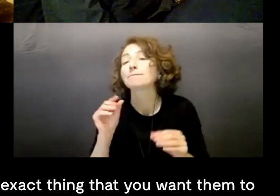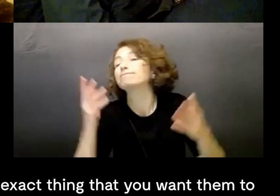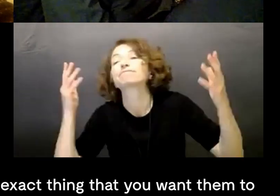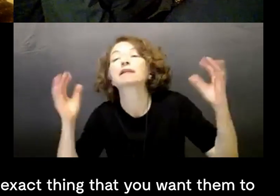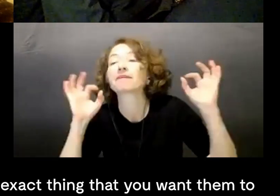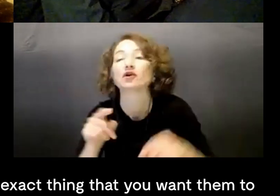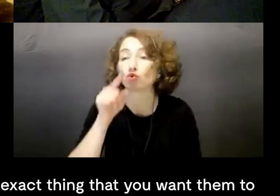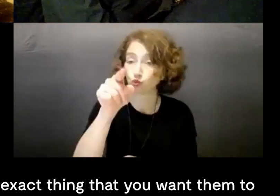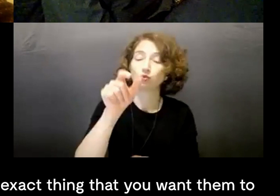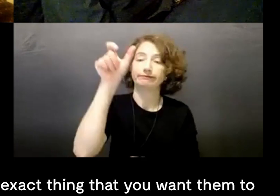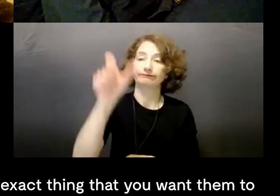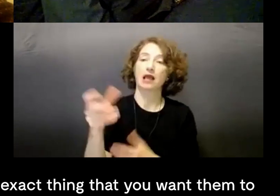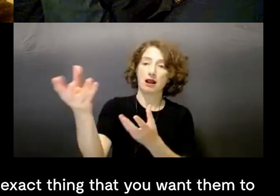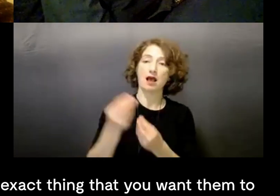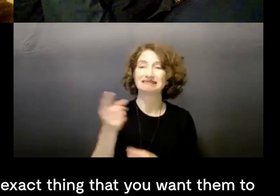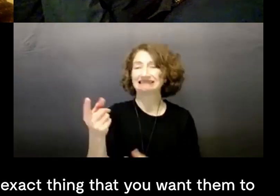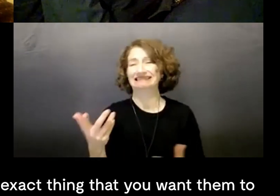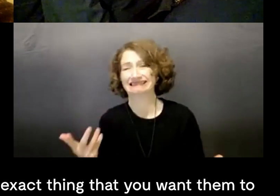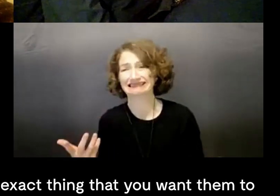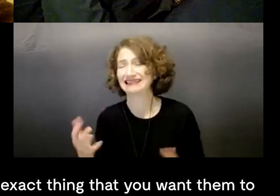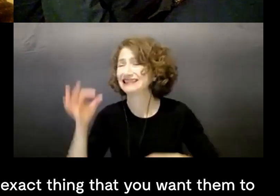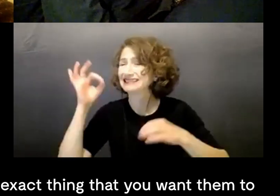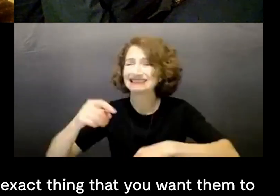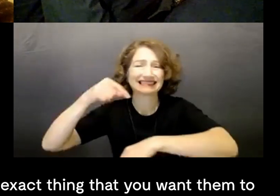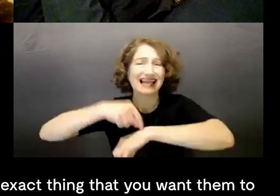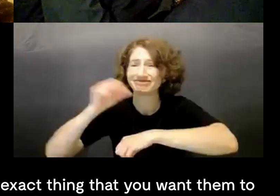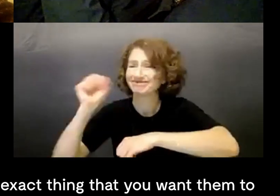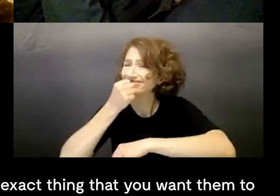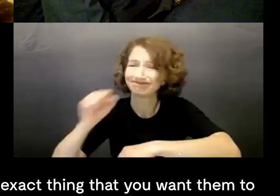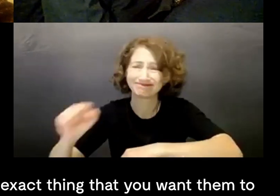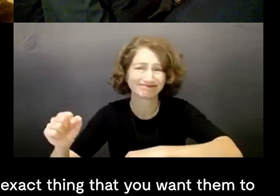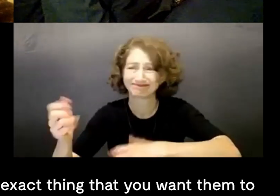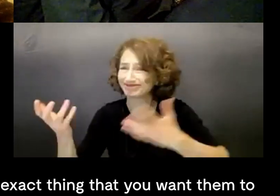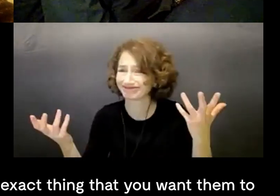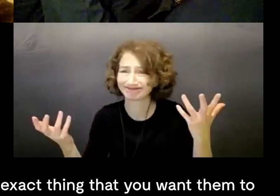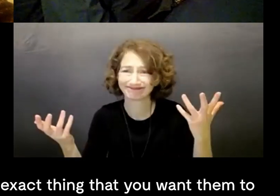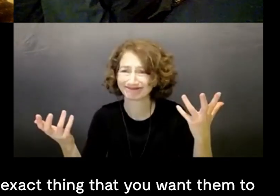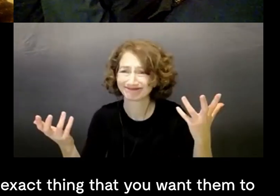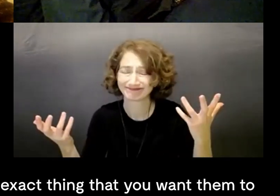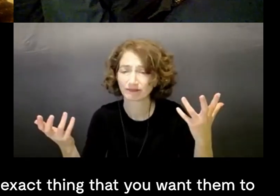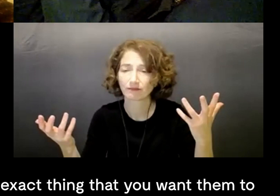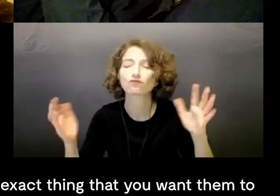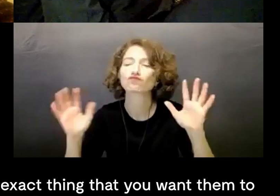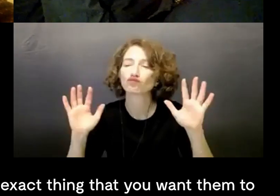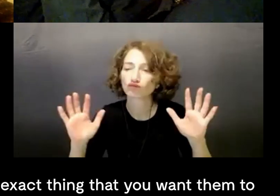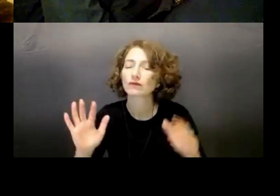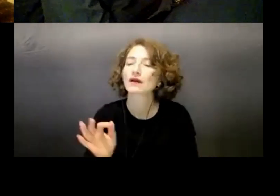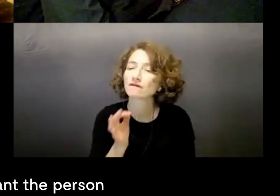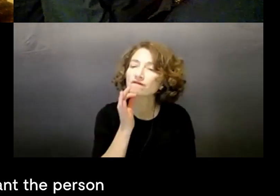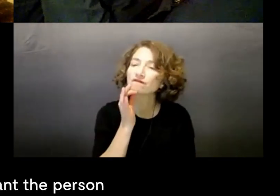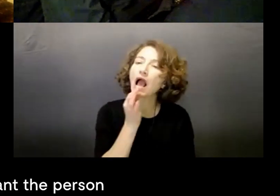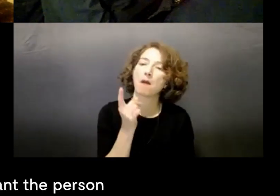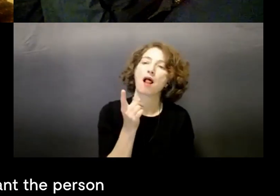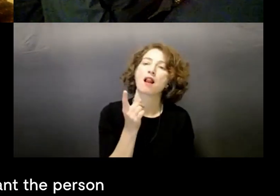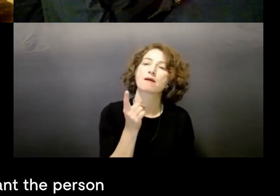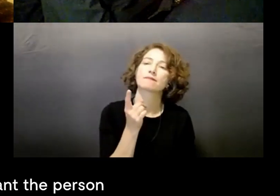the person cannot do the exact thing that you want them to do, always to ask yourself,